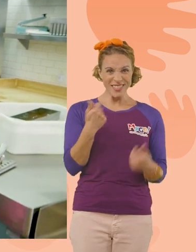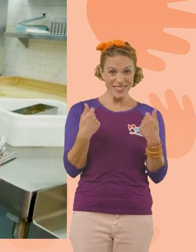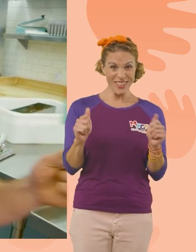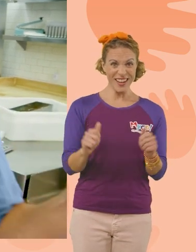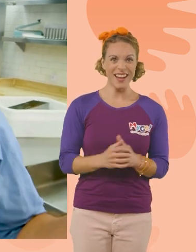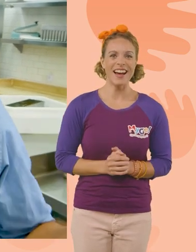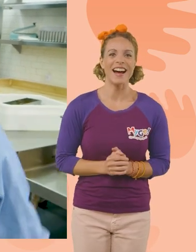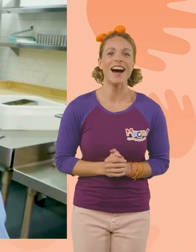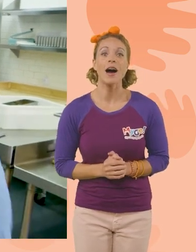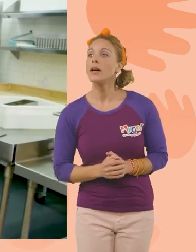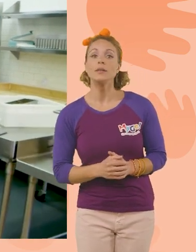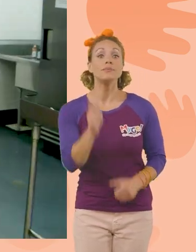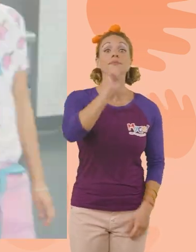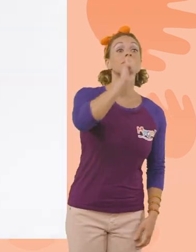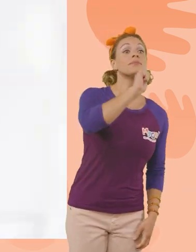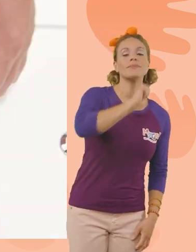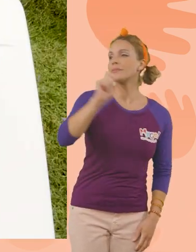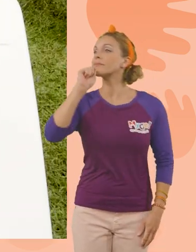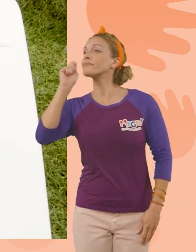some, sell some popsicles.